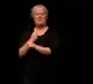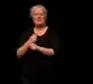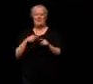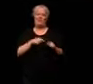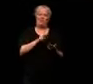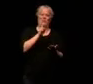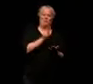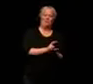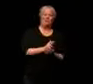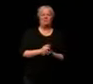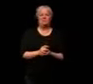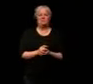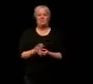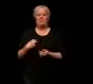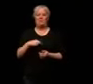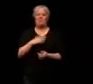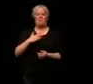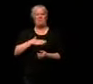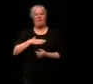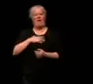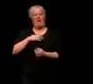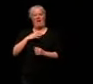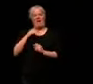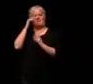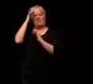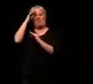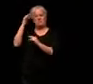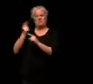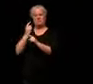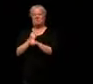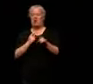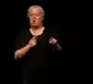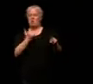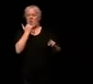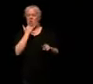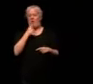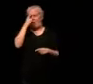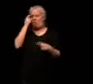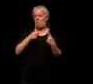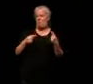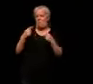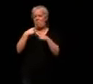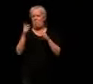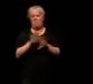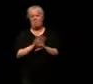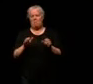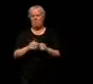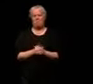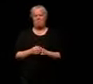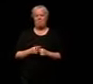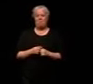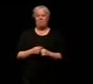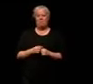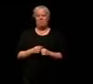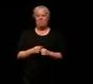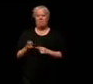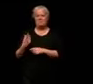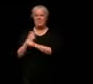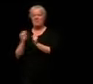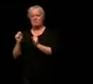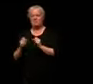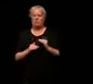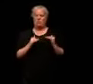on the ideological spectrum. We do not need to choose between safety and justice.